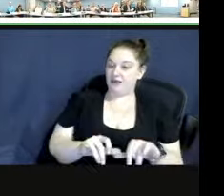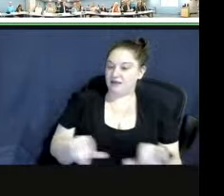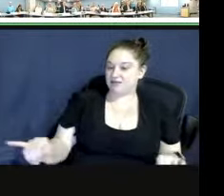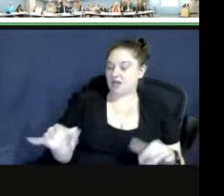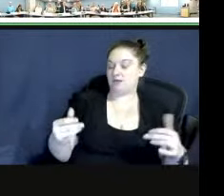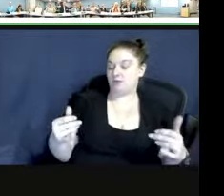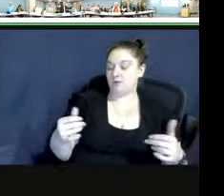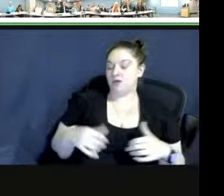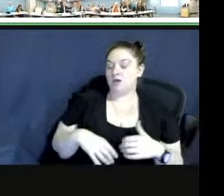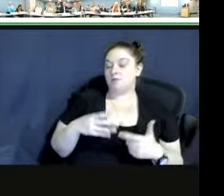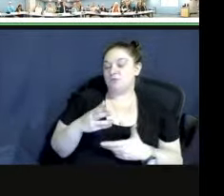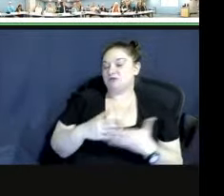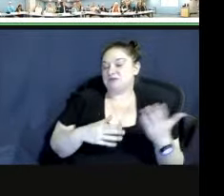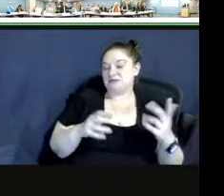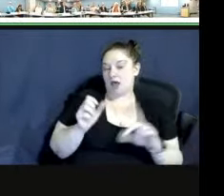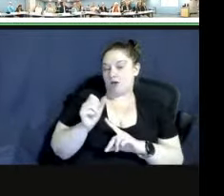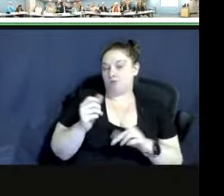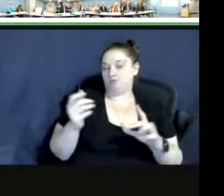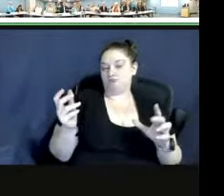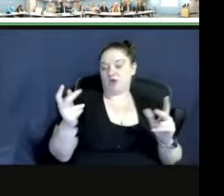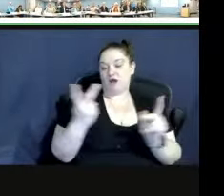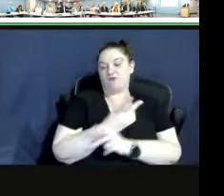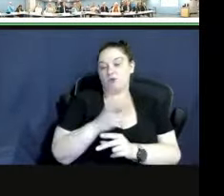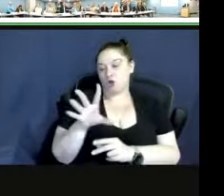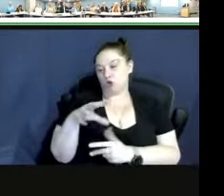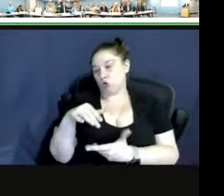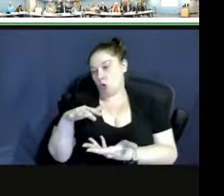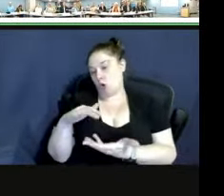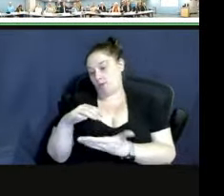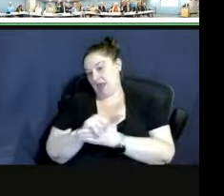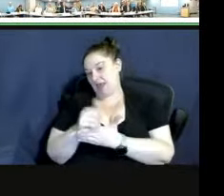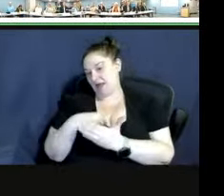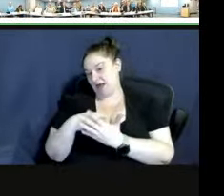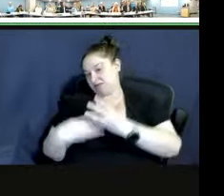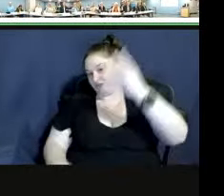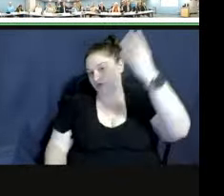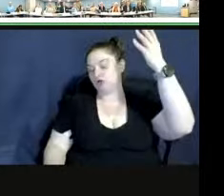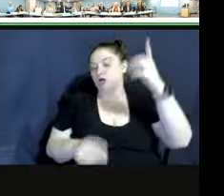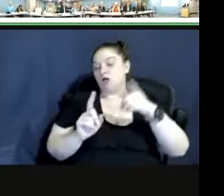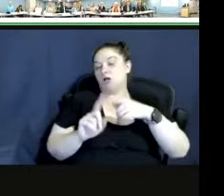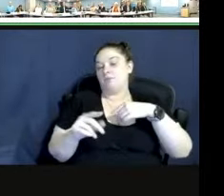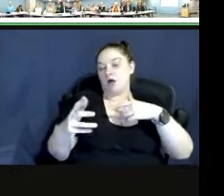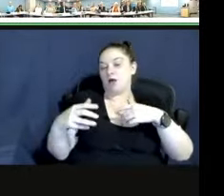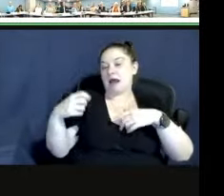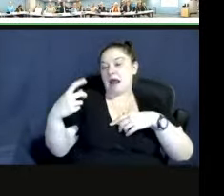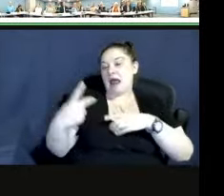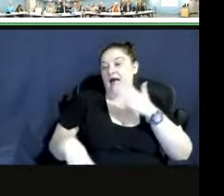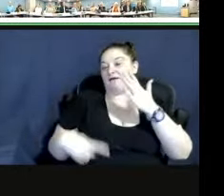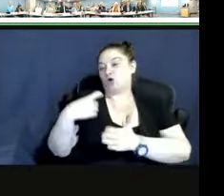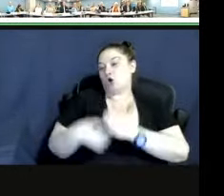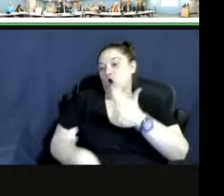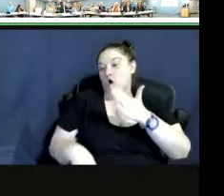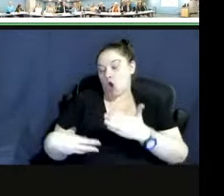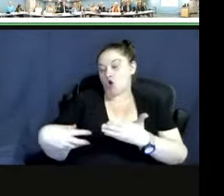some combination, and there's a full list in your packet of what that would look like, but half cost recovery, half production.